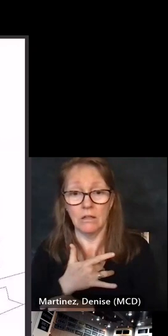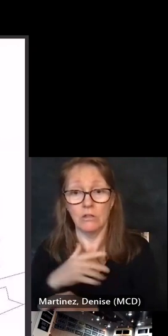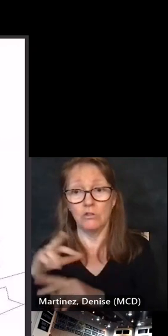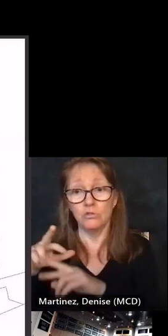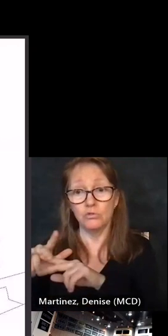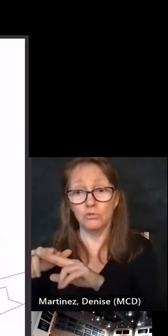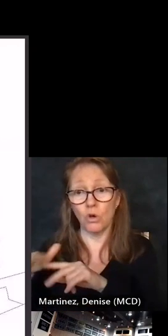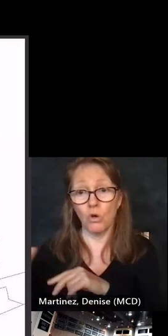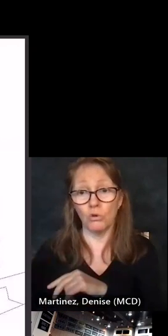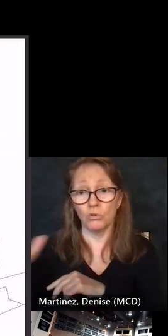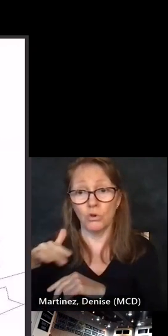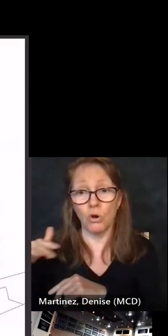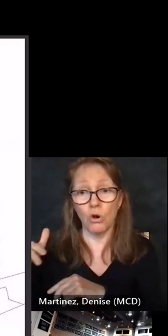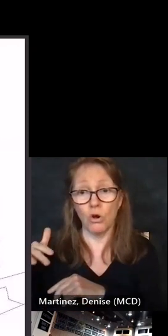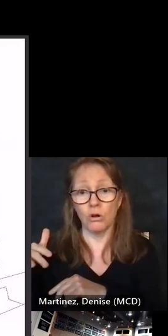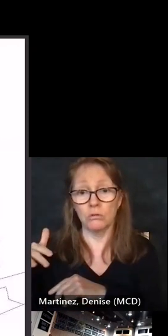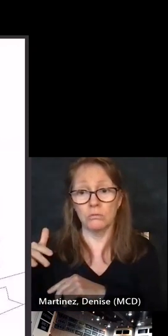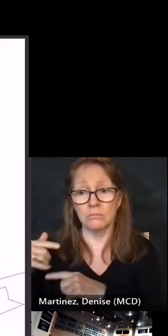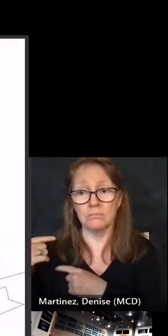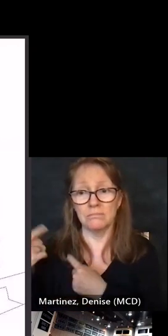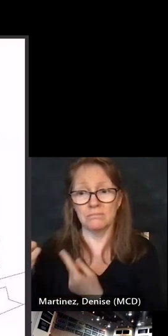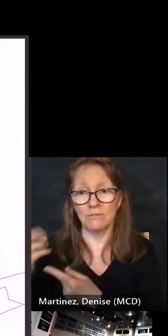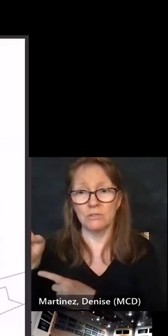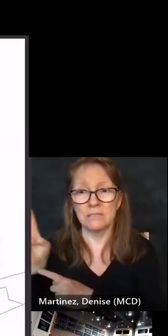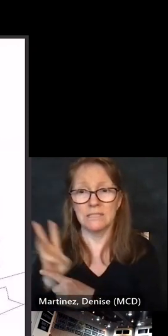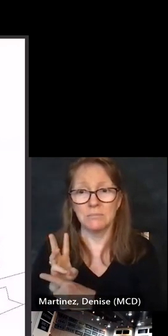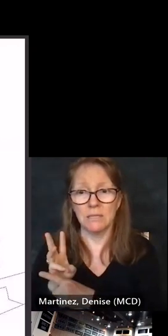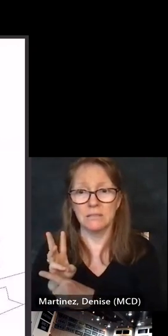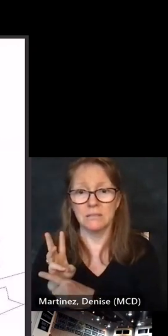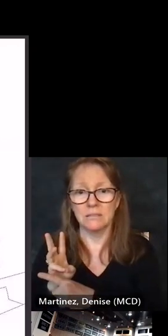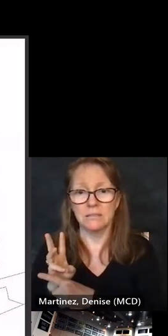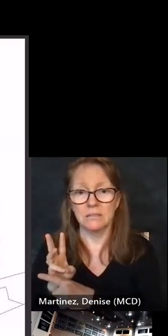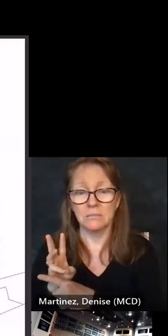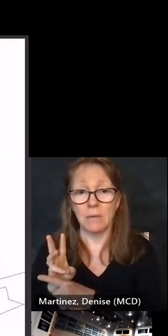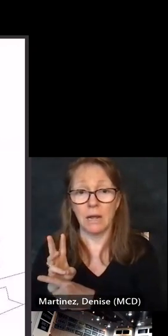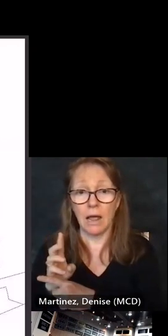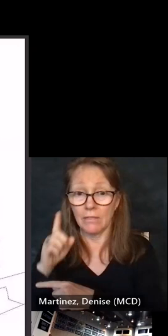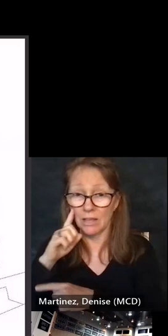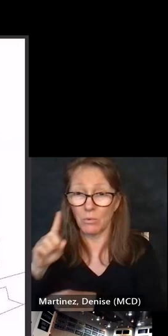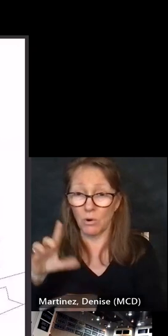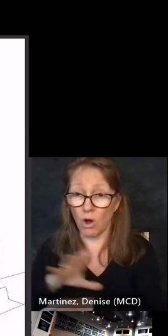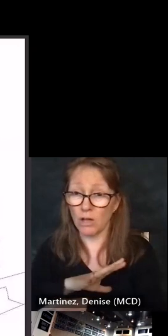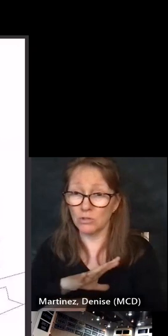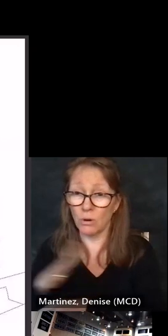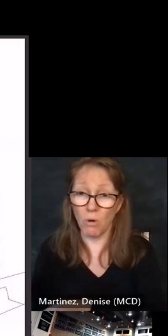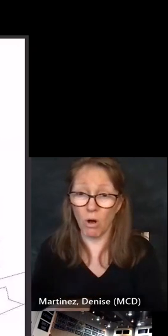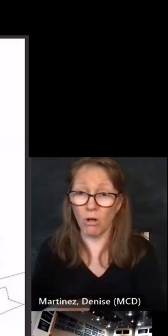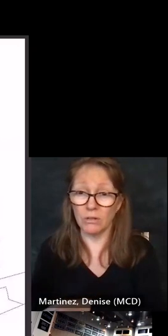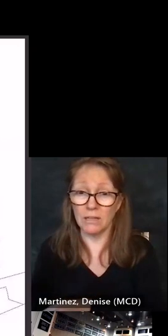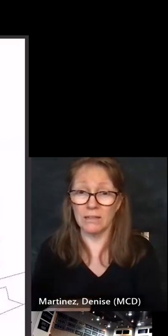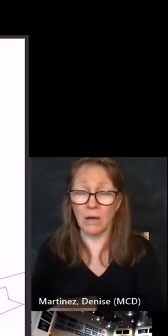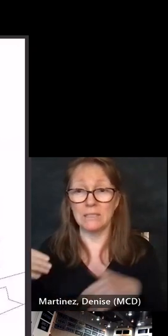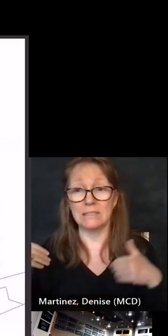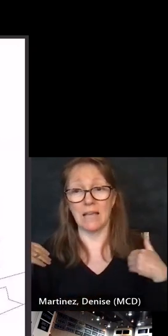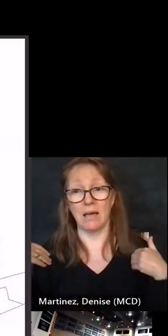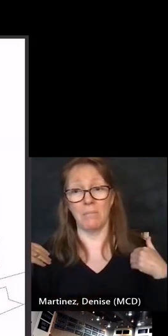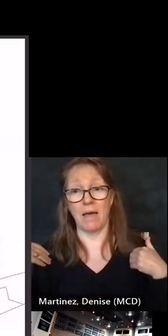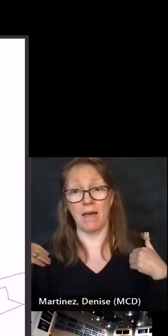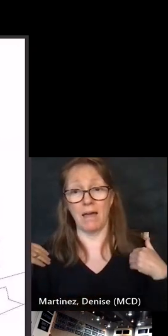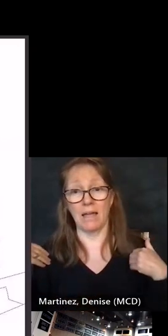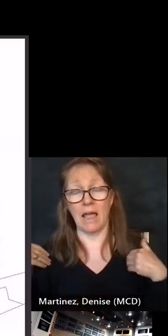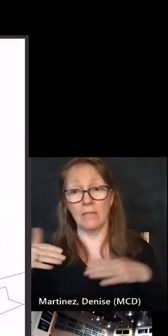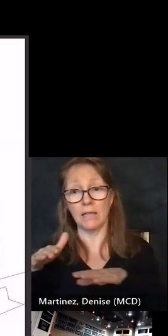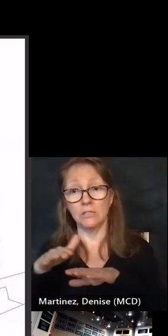was going to be there for the last 6 months. But I think we were also appalled that we sat back. And then